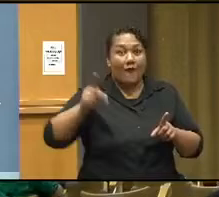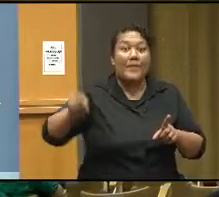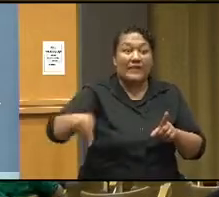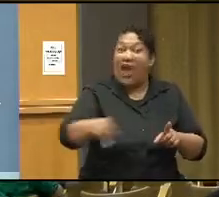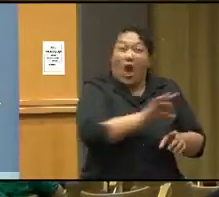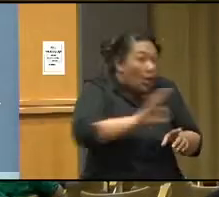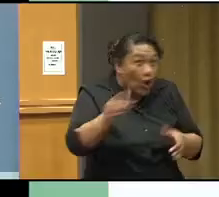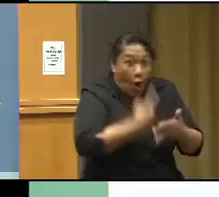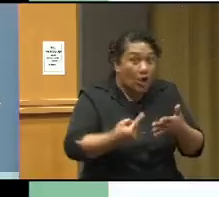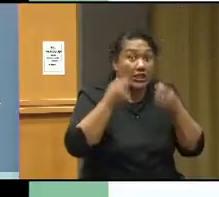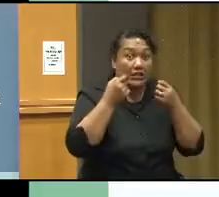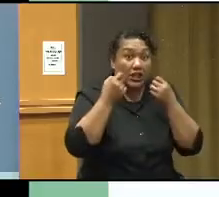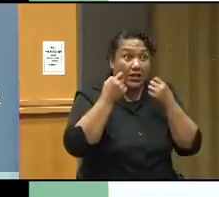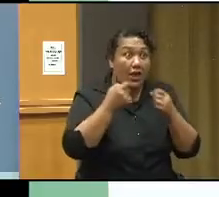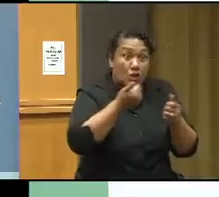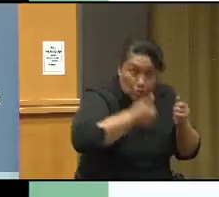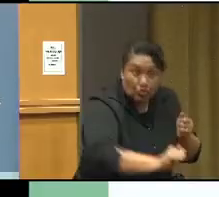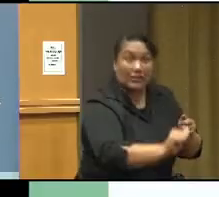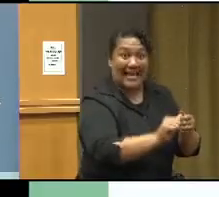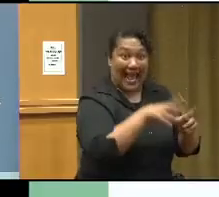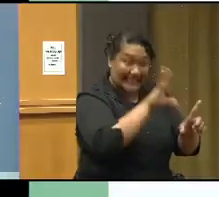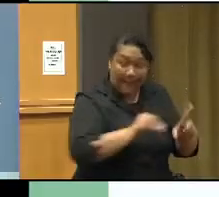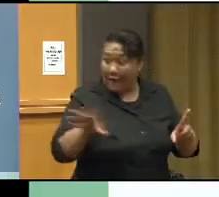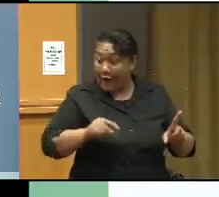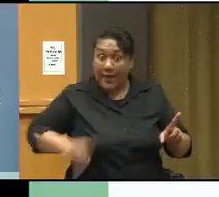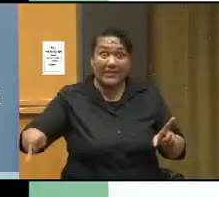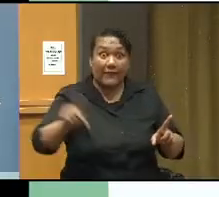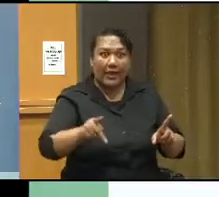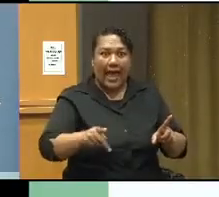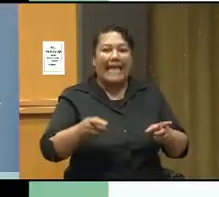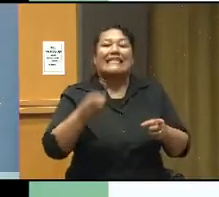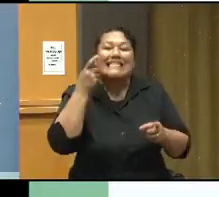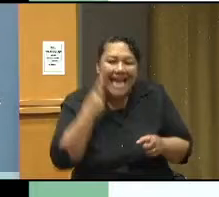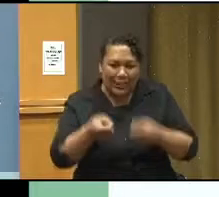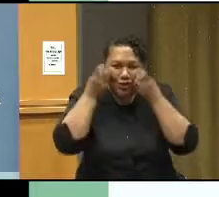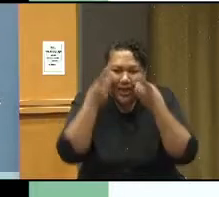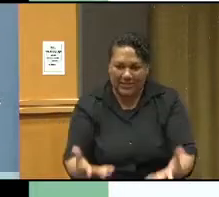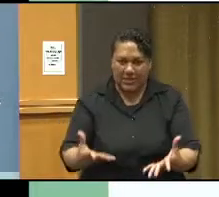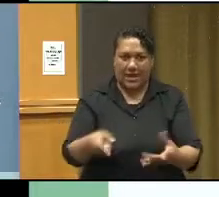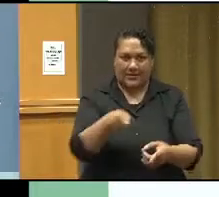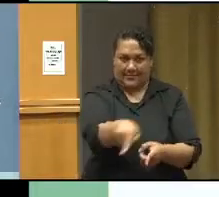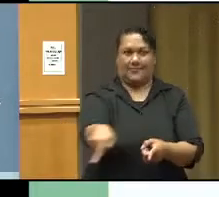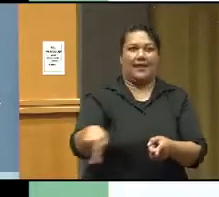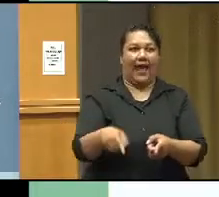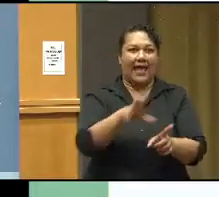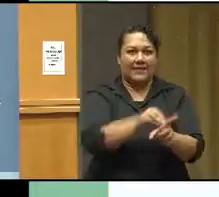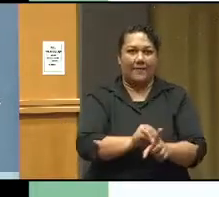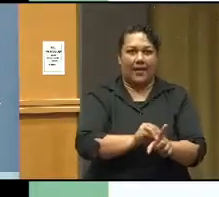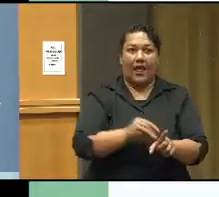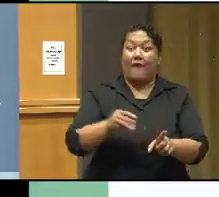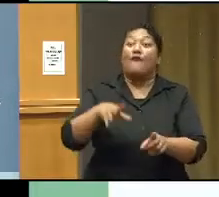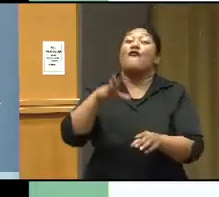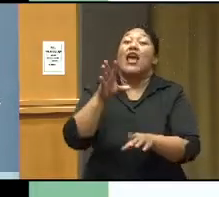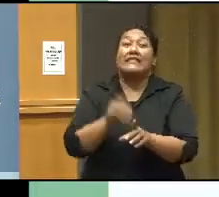it. I mean, in all my classes, even the Lodala students, if they're coming from Tonga, Samoa, Kiribati, I tell them their projects